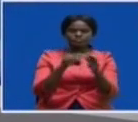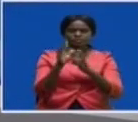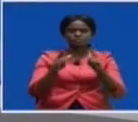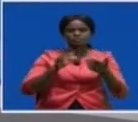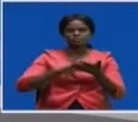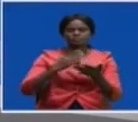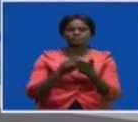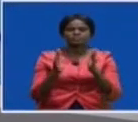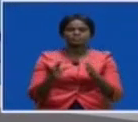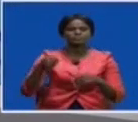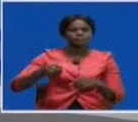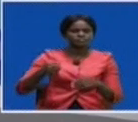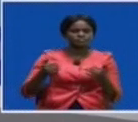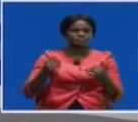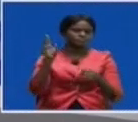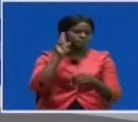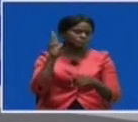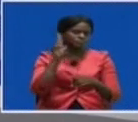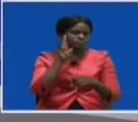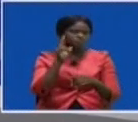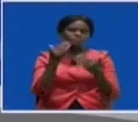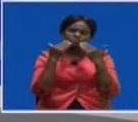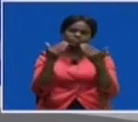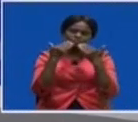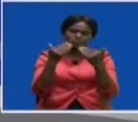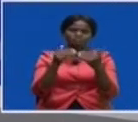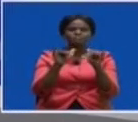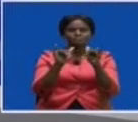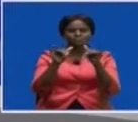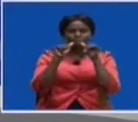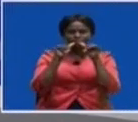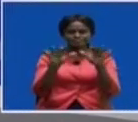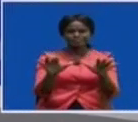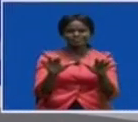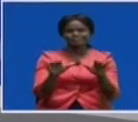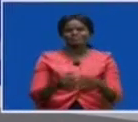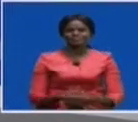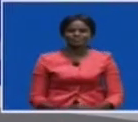team and our sign language interpreter, Chola Kauma, I'm Hebet Mutavi. Thank you for watching. Stay blessed.